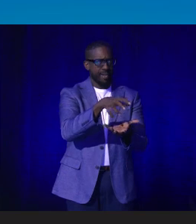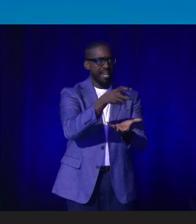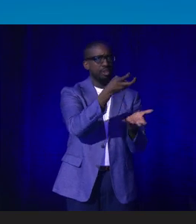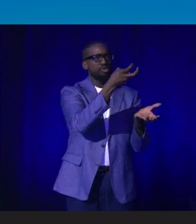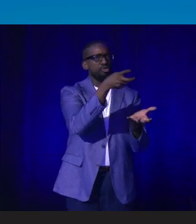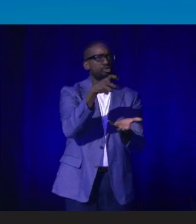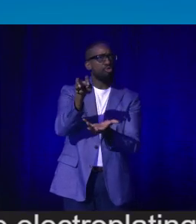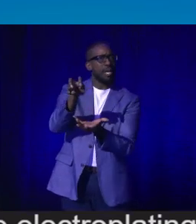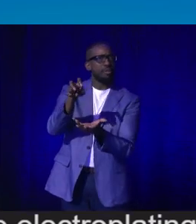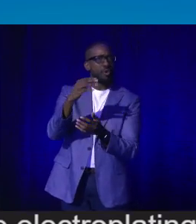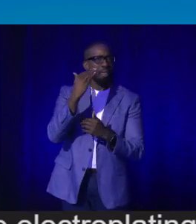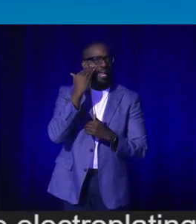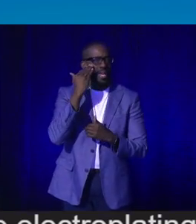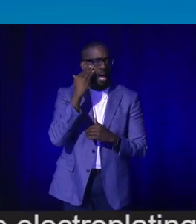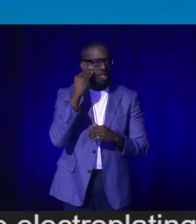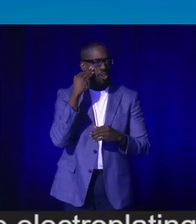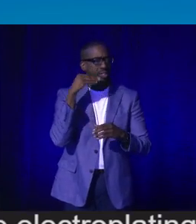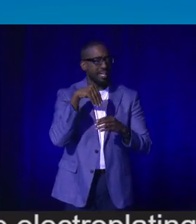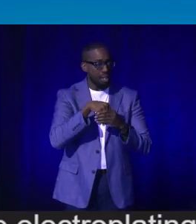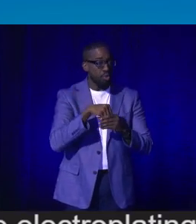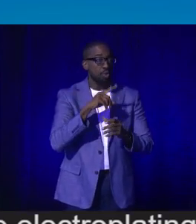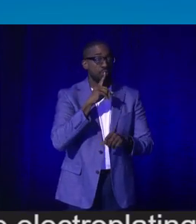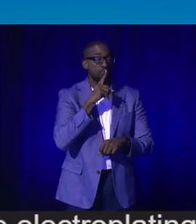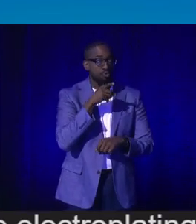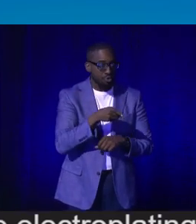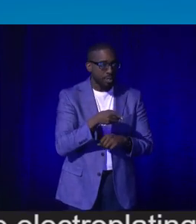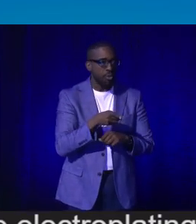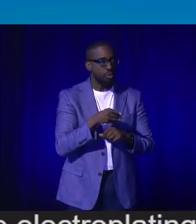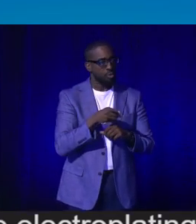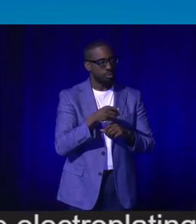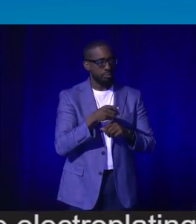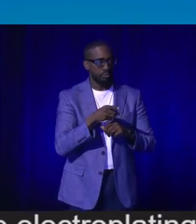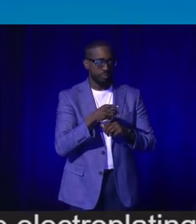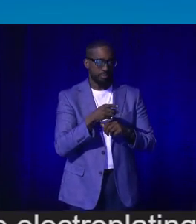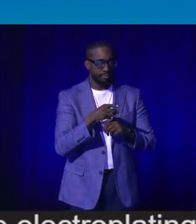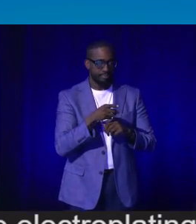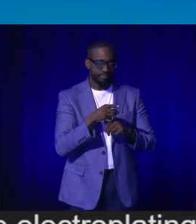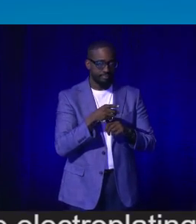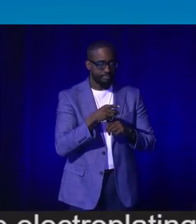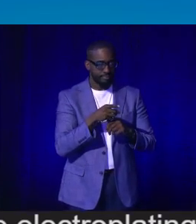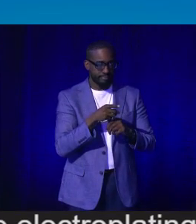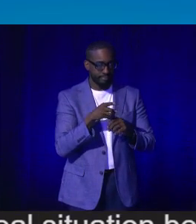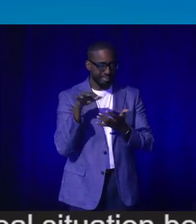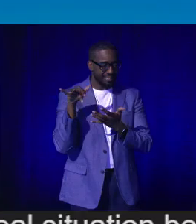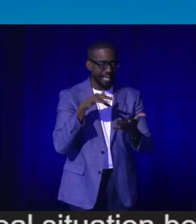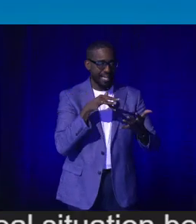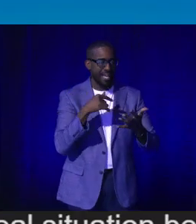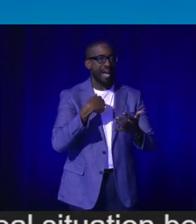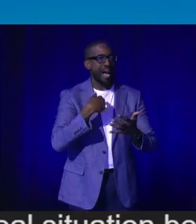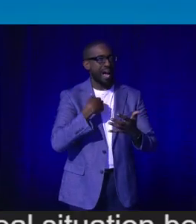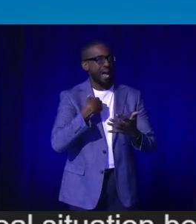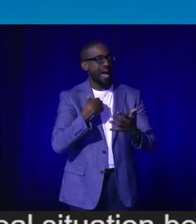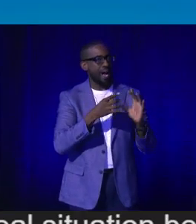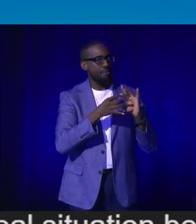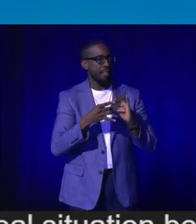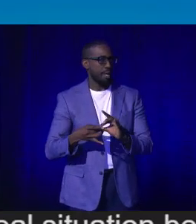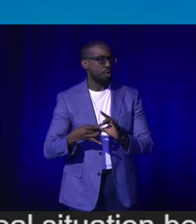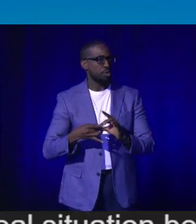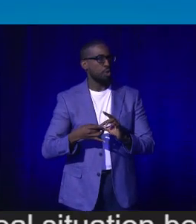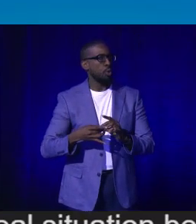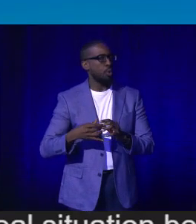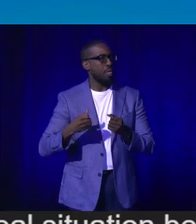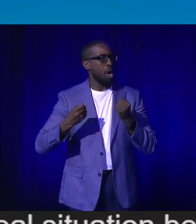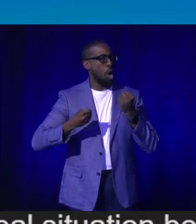I somewhat deal with the automotive sector, so okay. that I have to think about electric vehicle batteries too. And